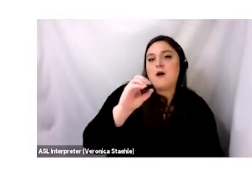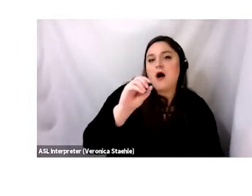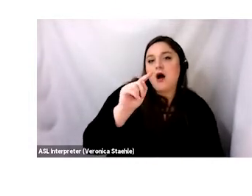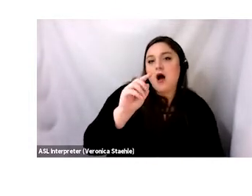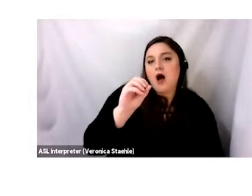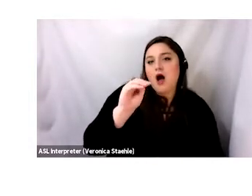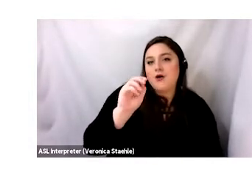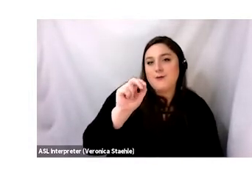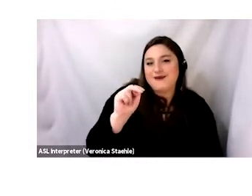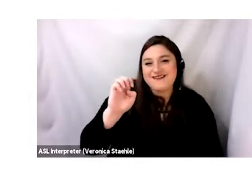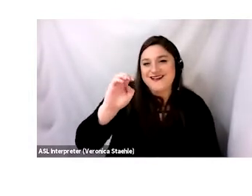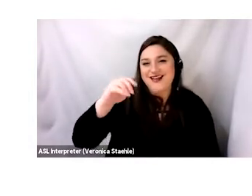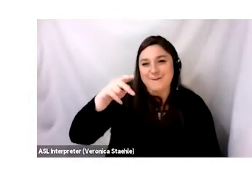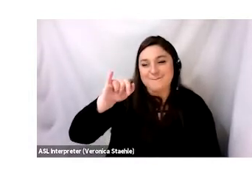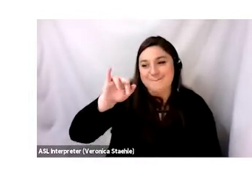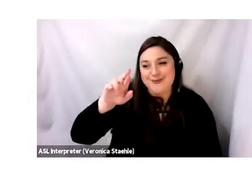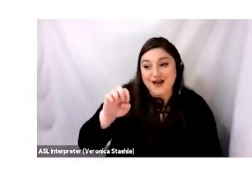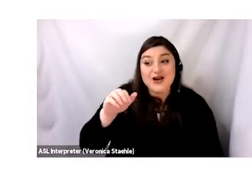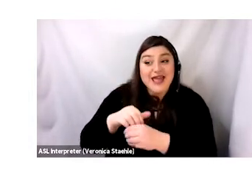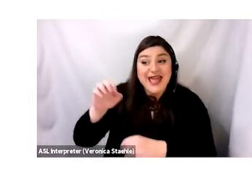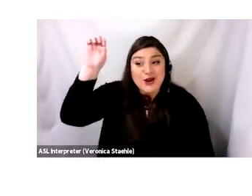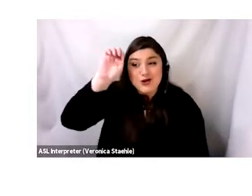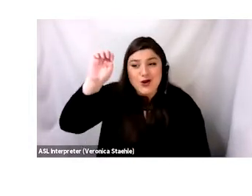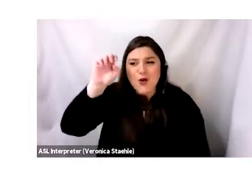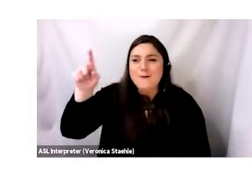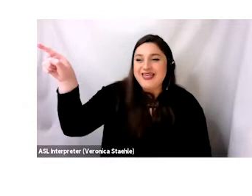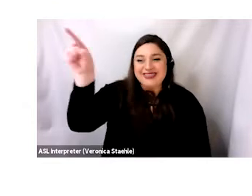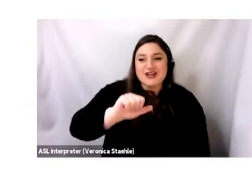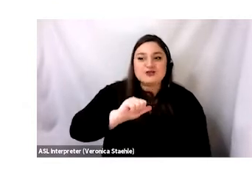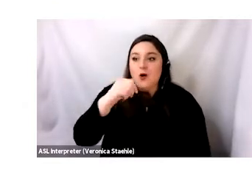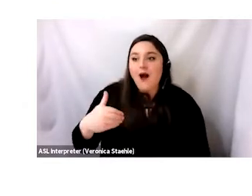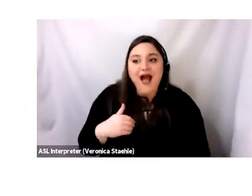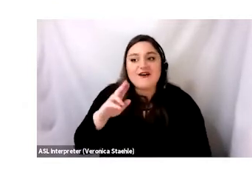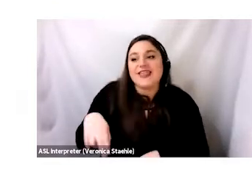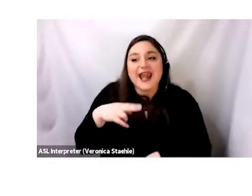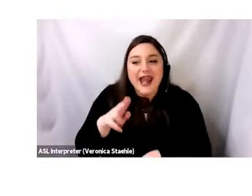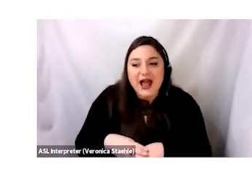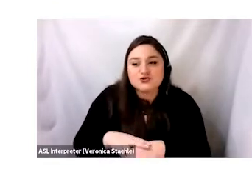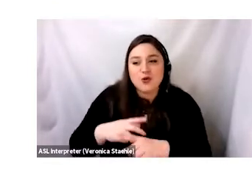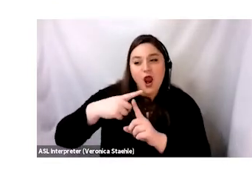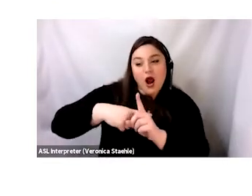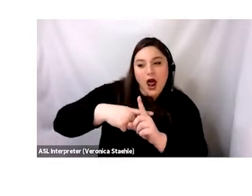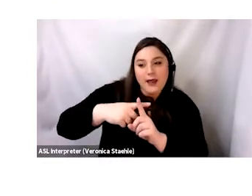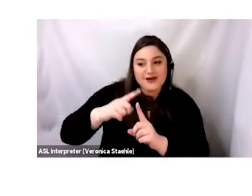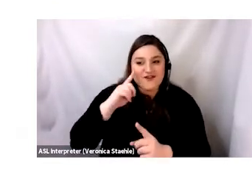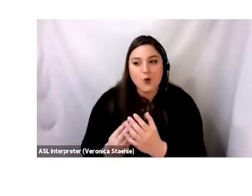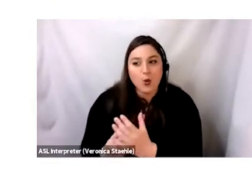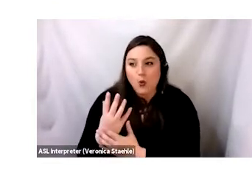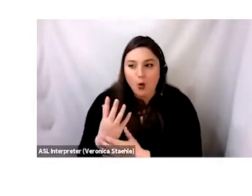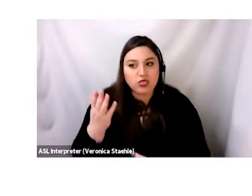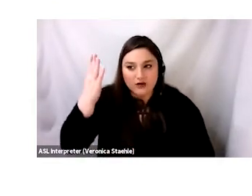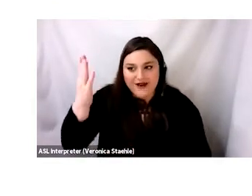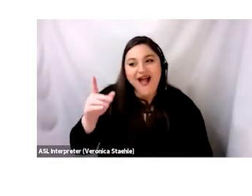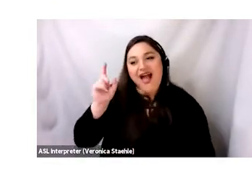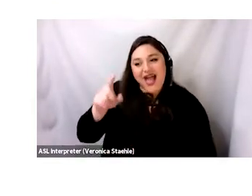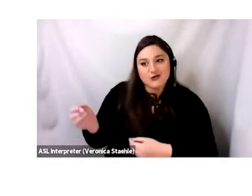of the climate, there was no way for there to be a cotton culture because they didn't have the resources necessary to actually grow the plant. So